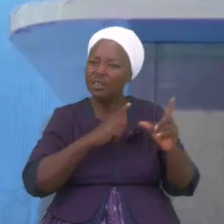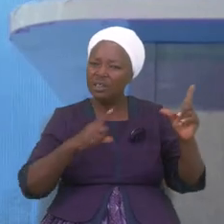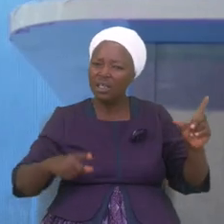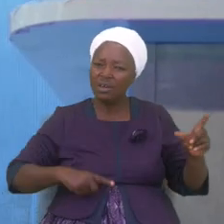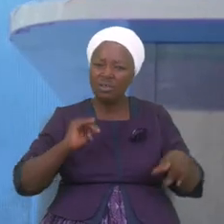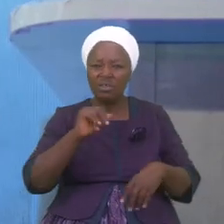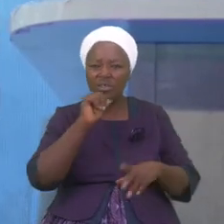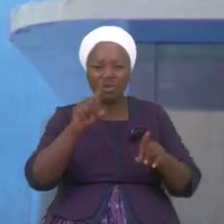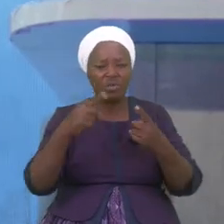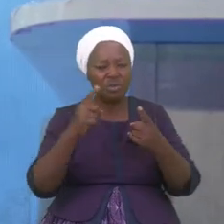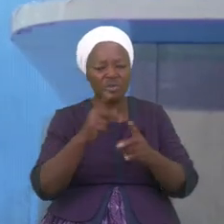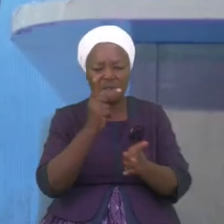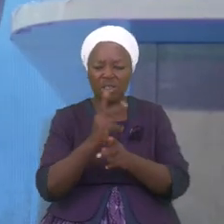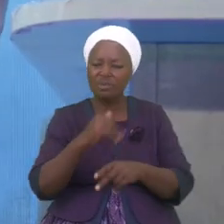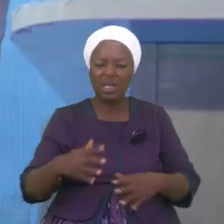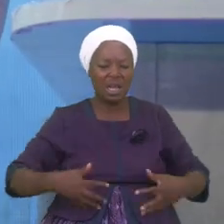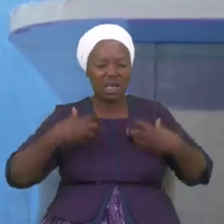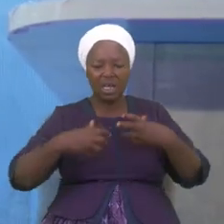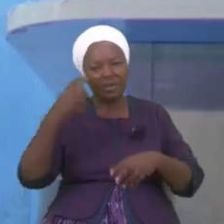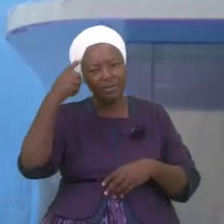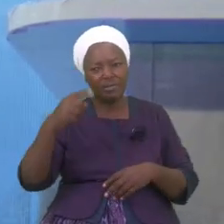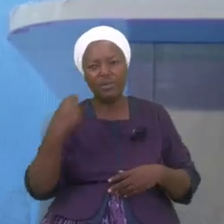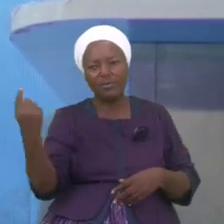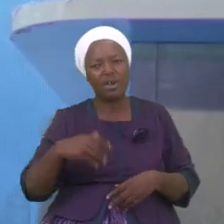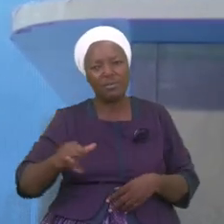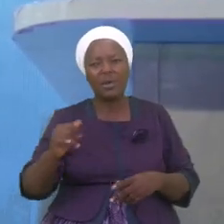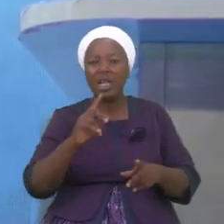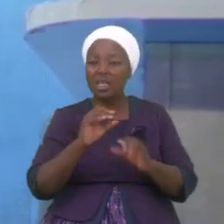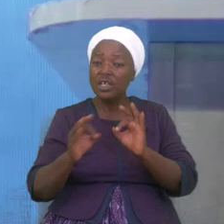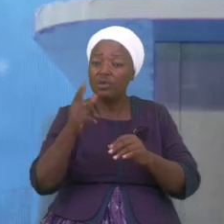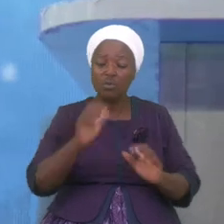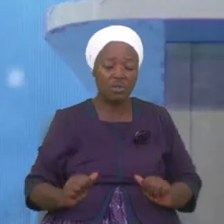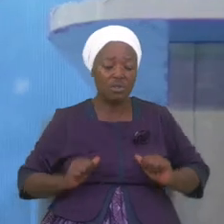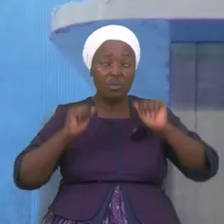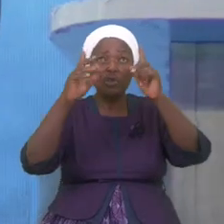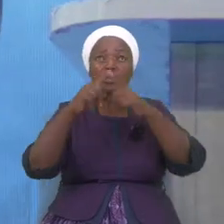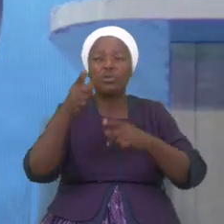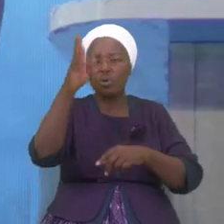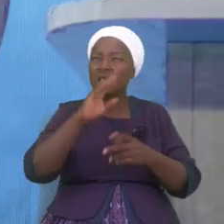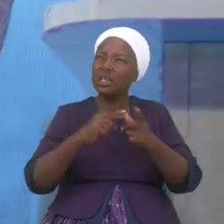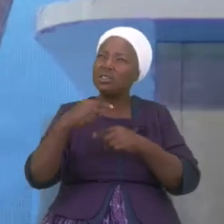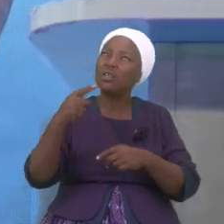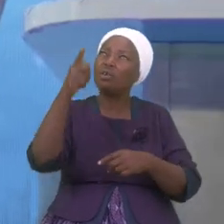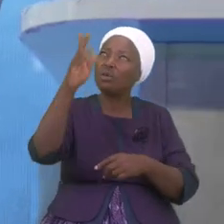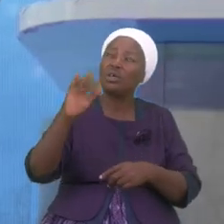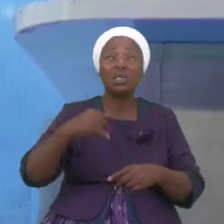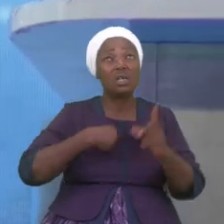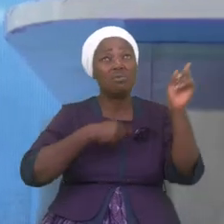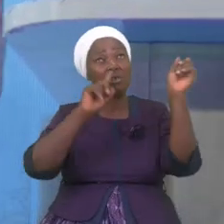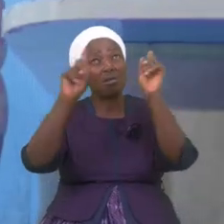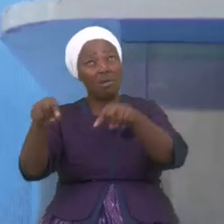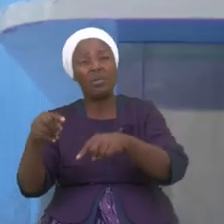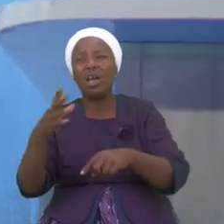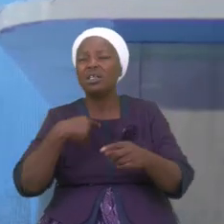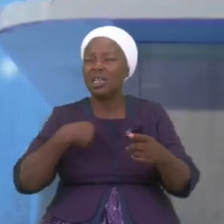keep his anger forever. If you will submit to God and say, God, I come, I make you my Father